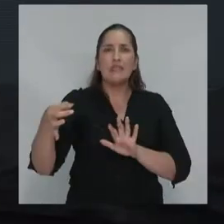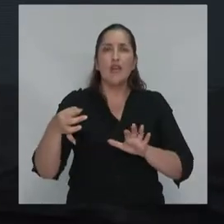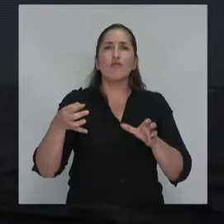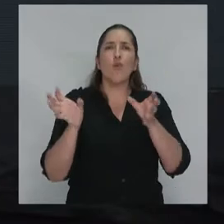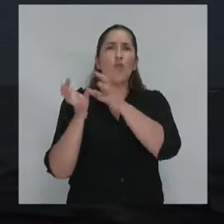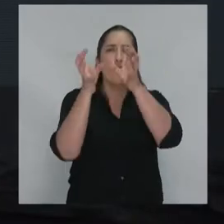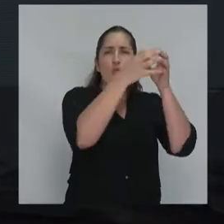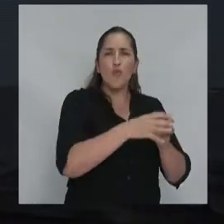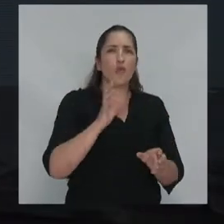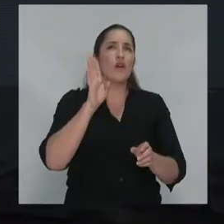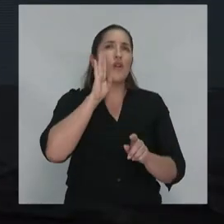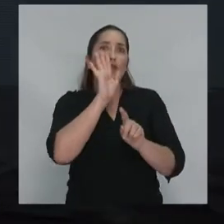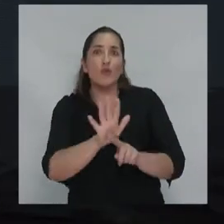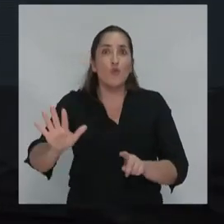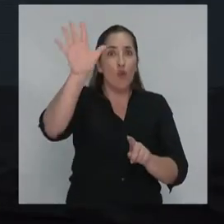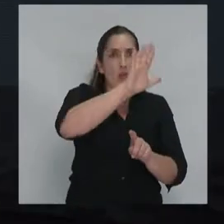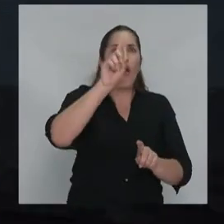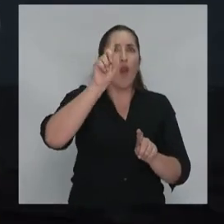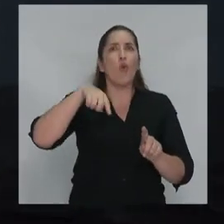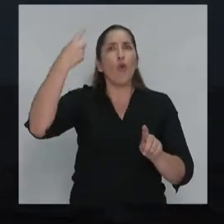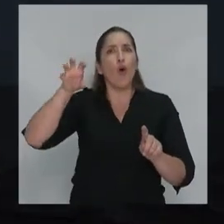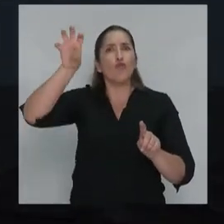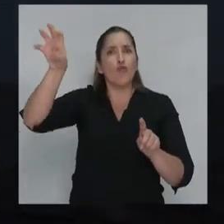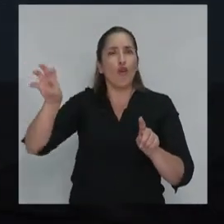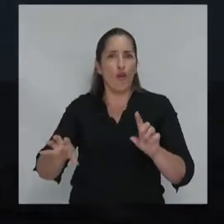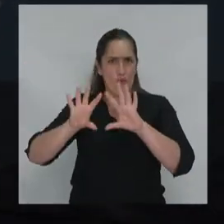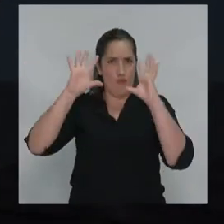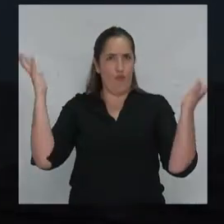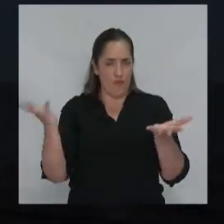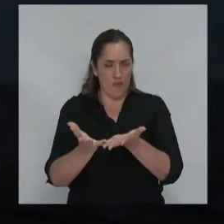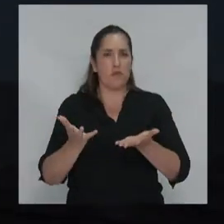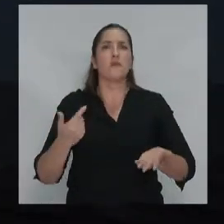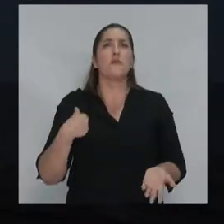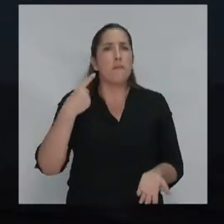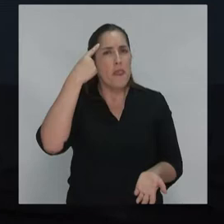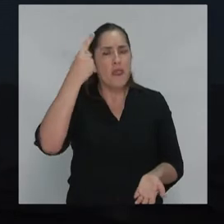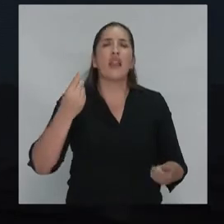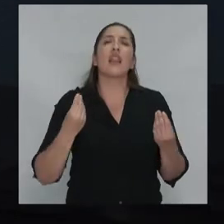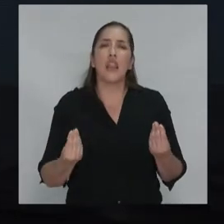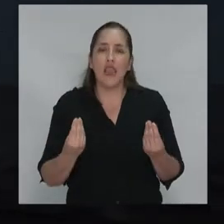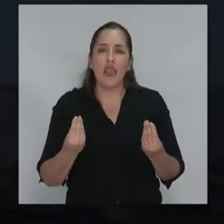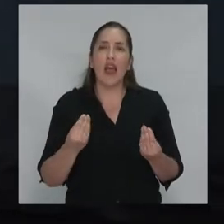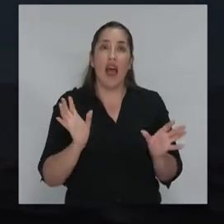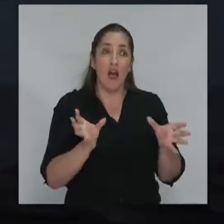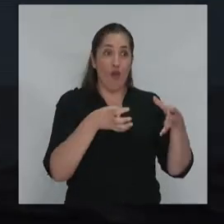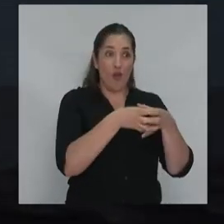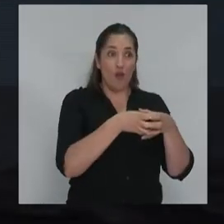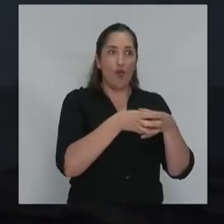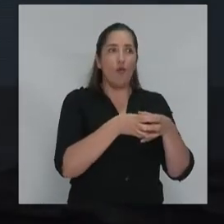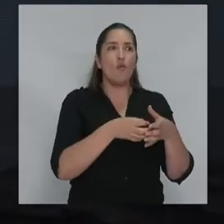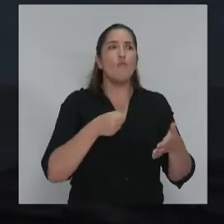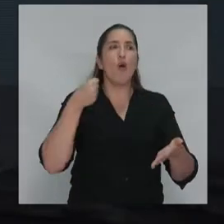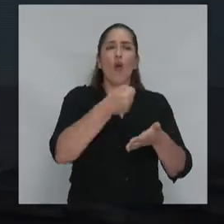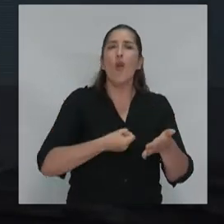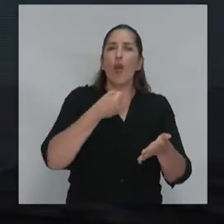elsewhere. And the whole idea of it is, yes, we fight Trump, but that's not